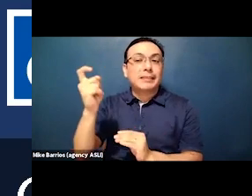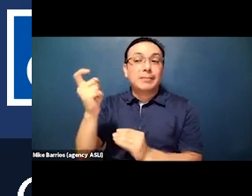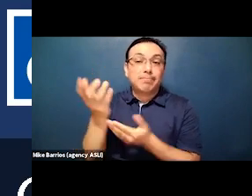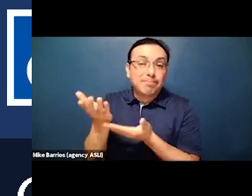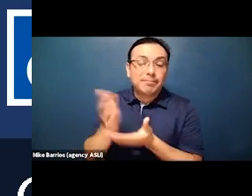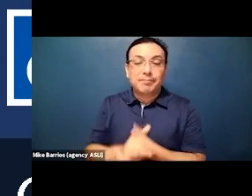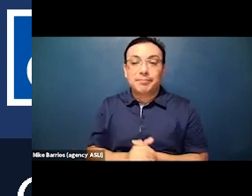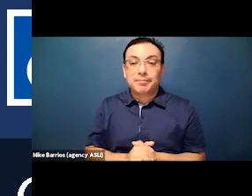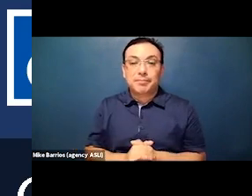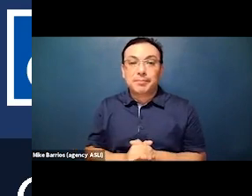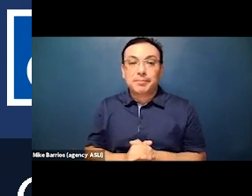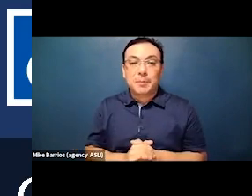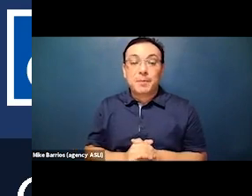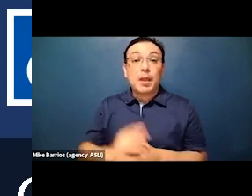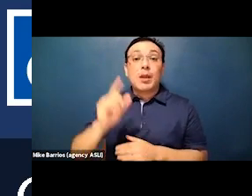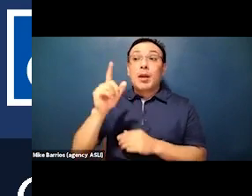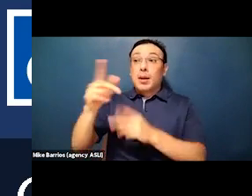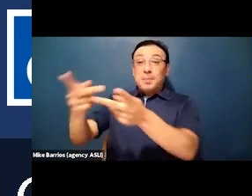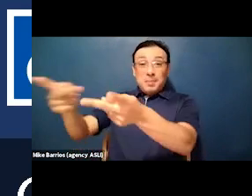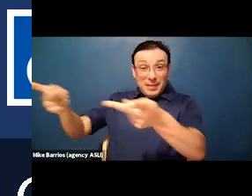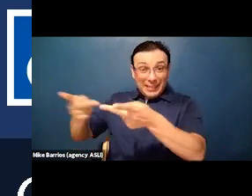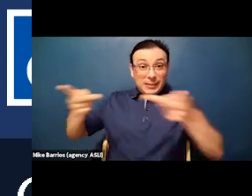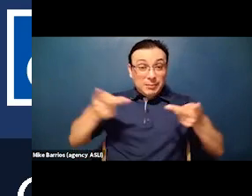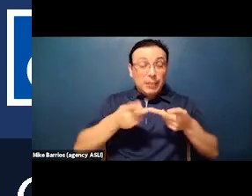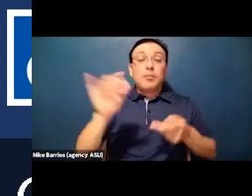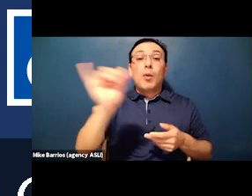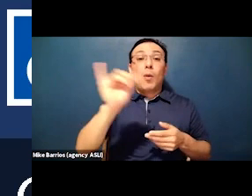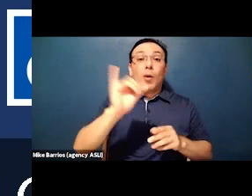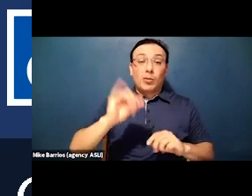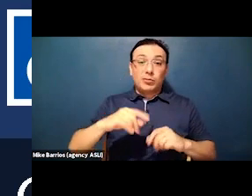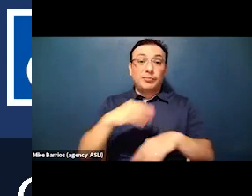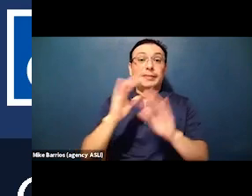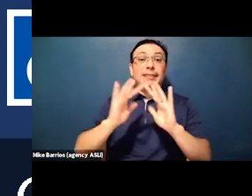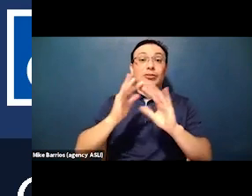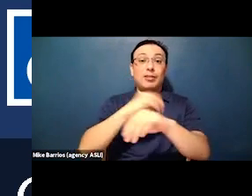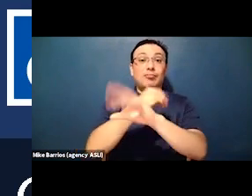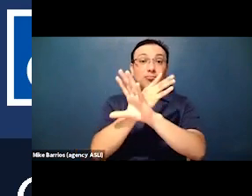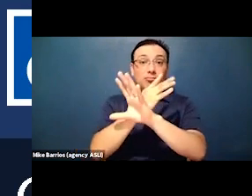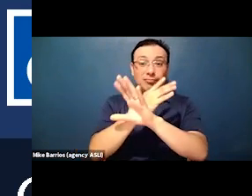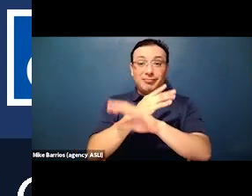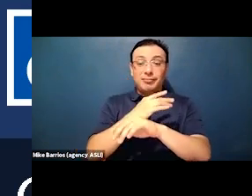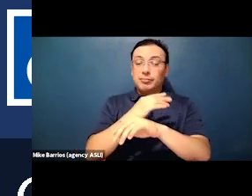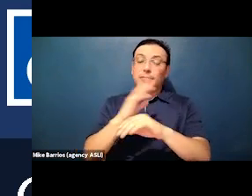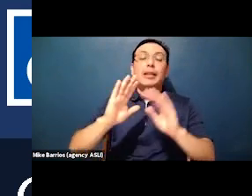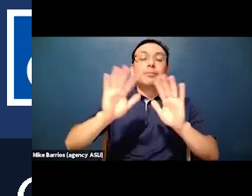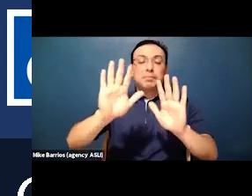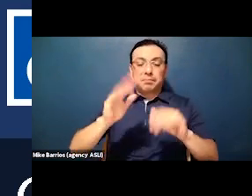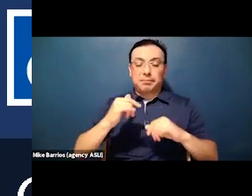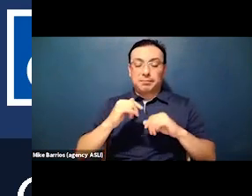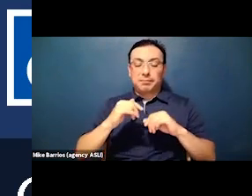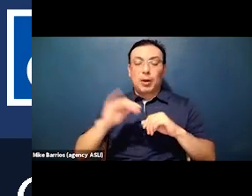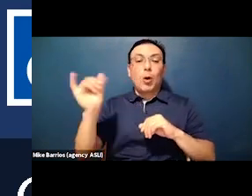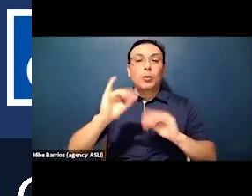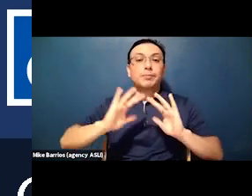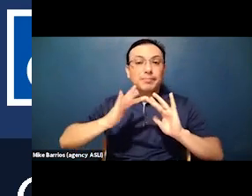included on the virtual space as well, making sure that that online booking portal was accessible to people that use